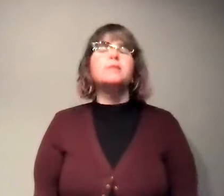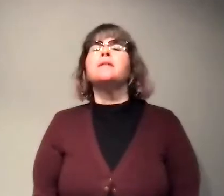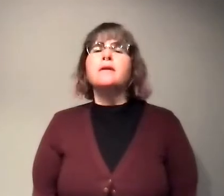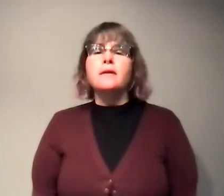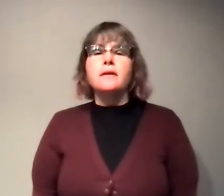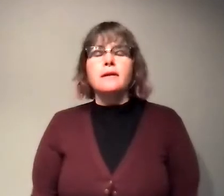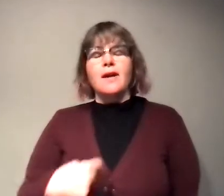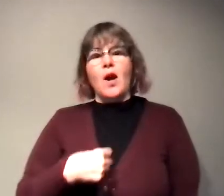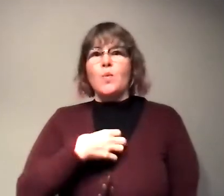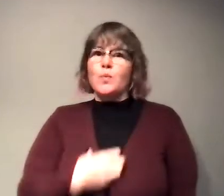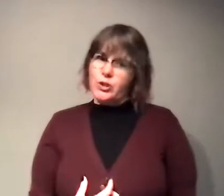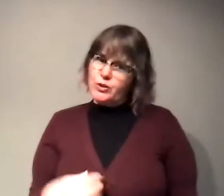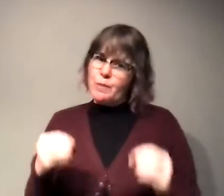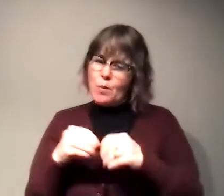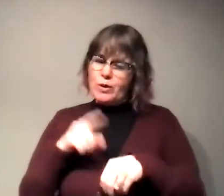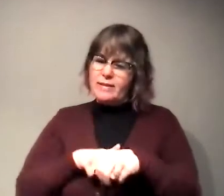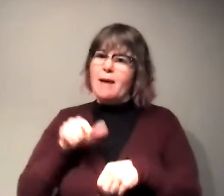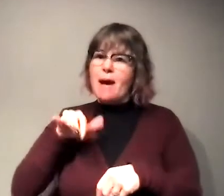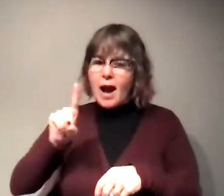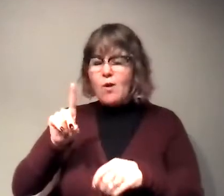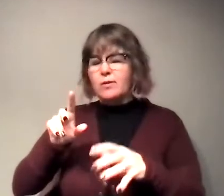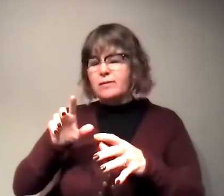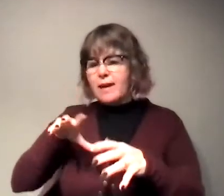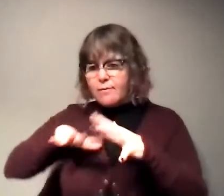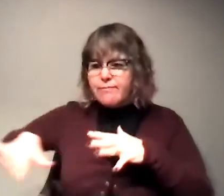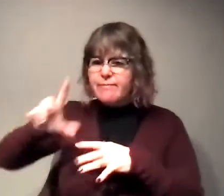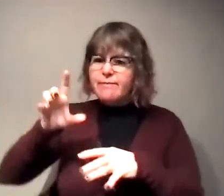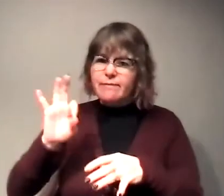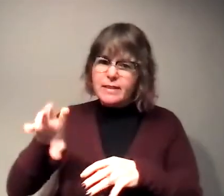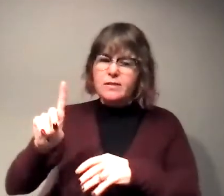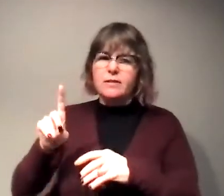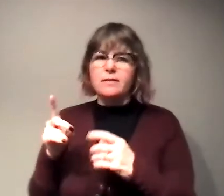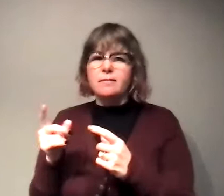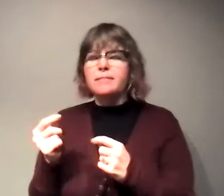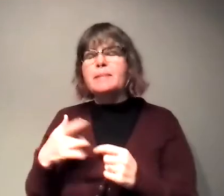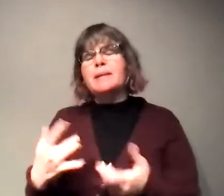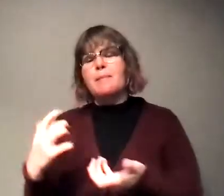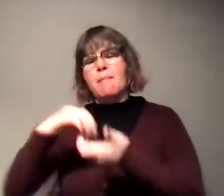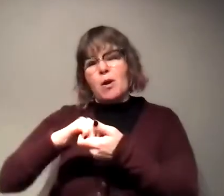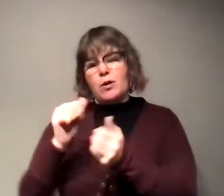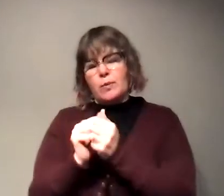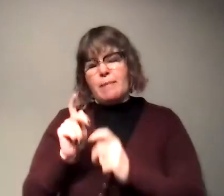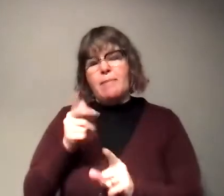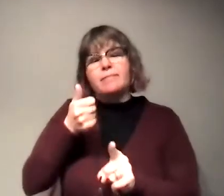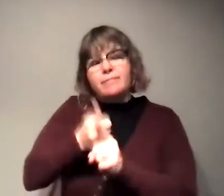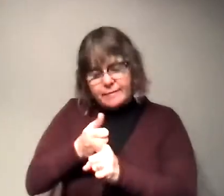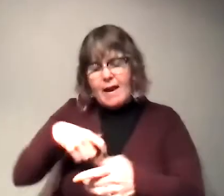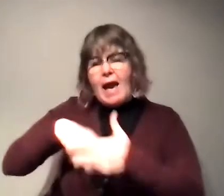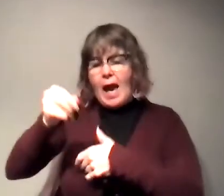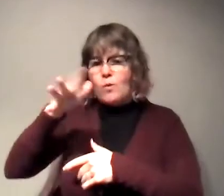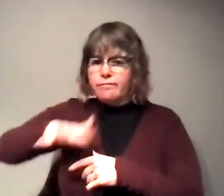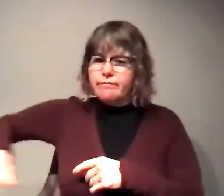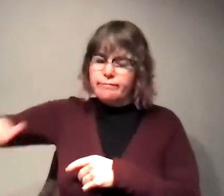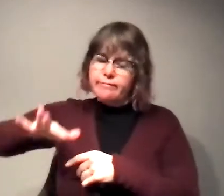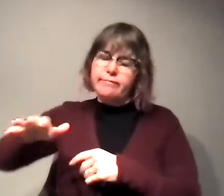I wish I had more time out in the field mucking around. A lot of times I partner with people who are spending more time in the field, and I